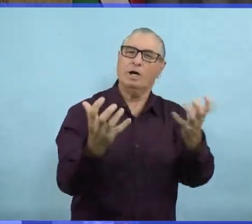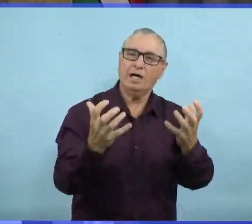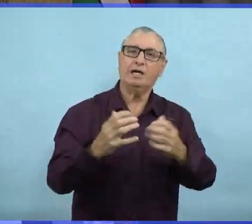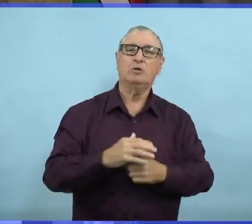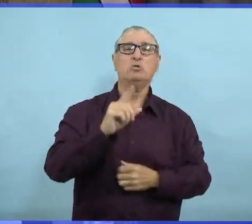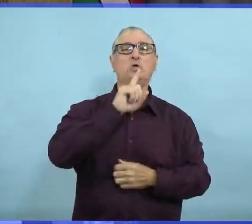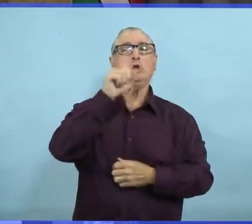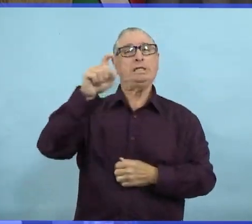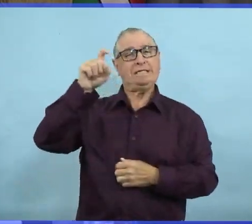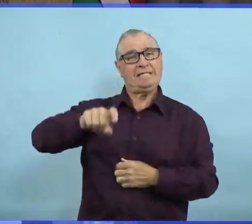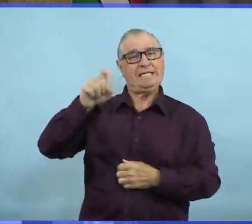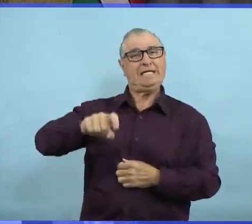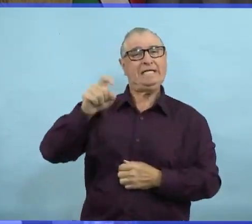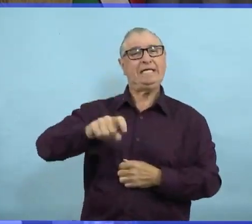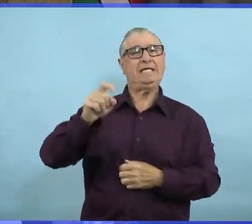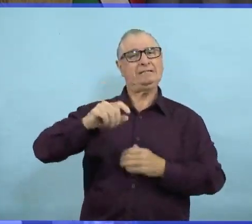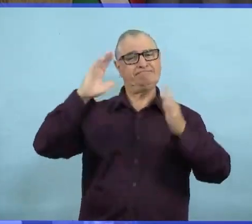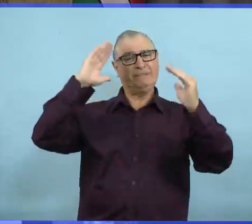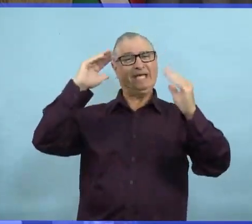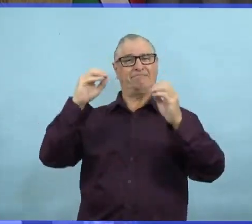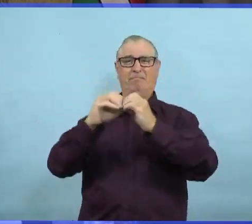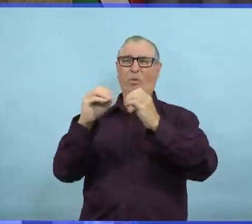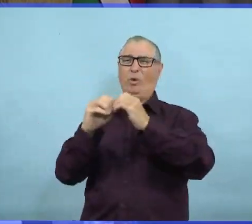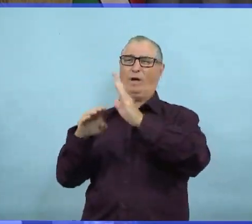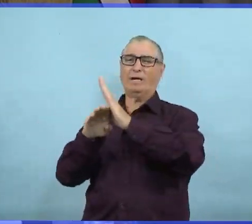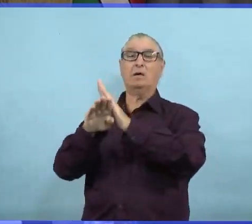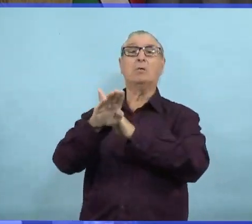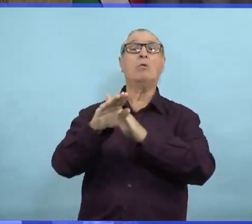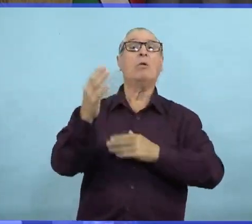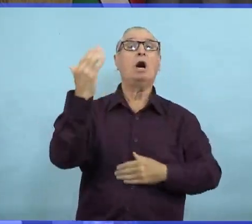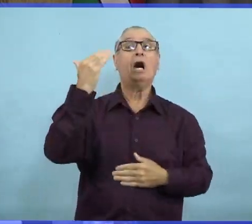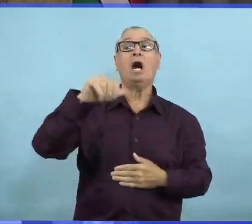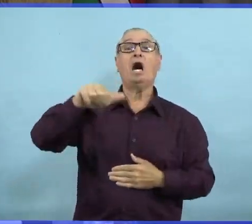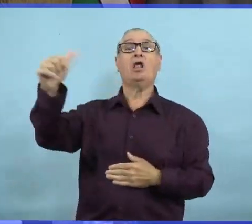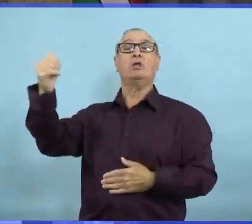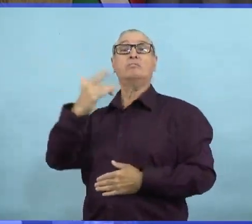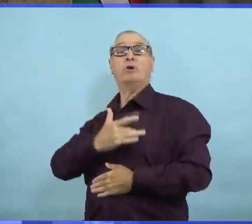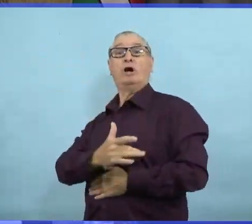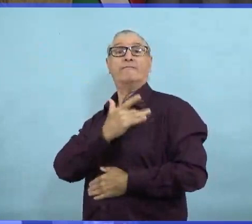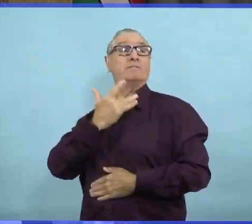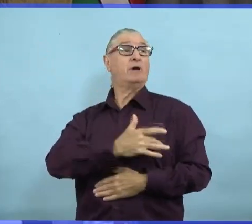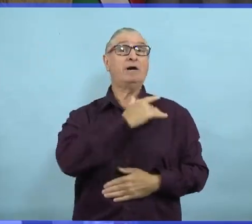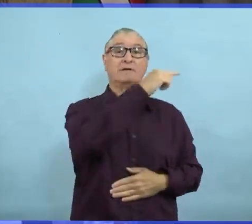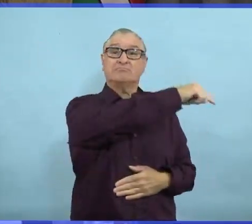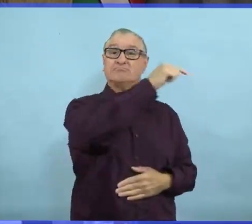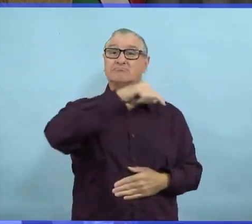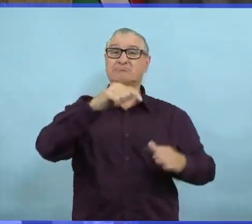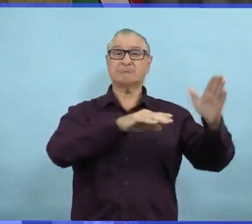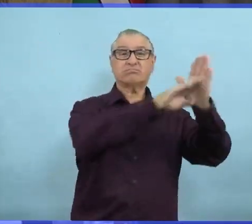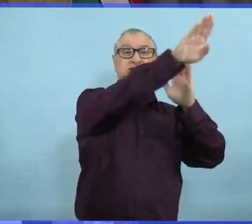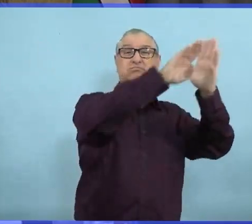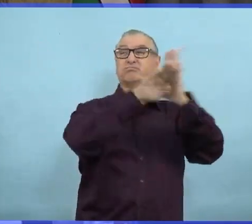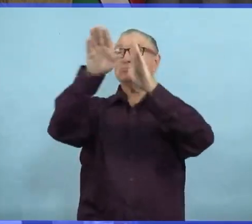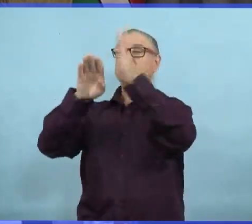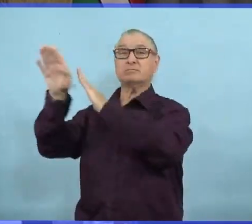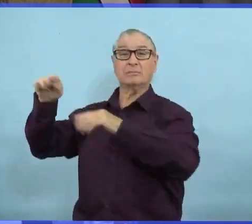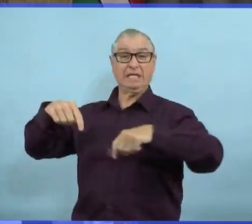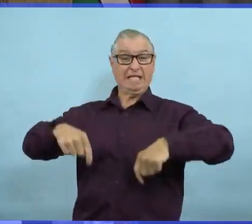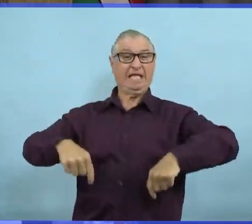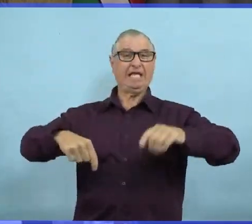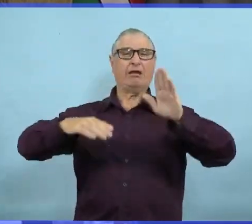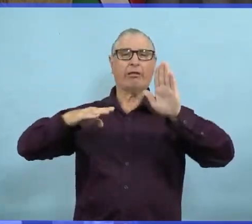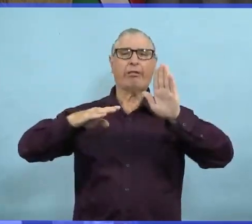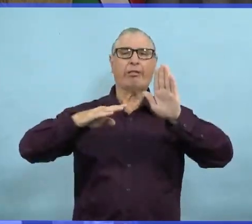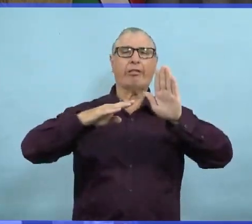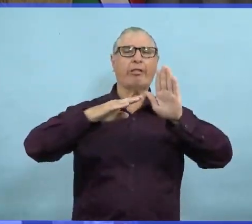in many respects. Now is time to take that same formula in the face of these challenges I'm referring to and